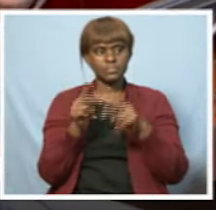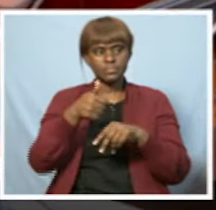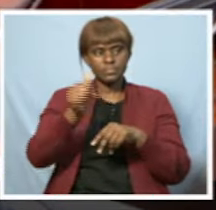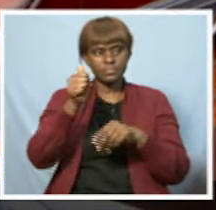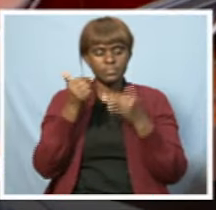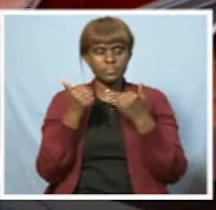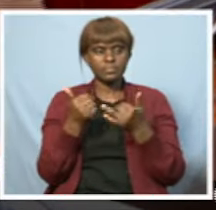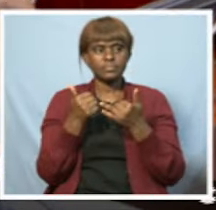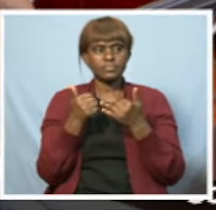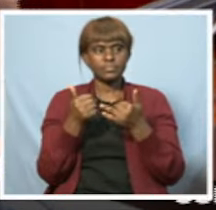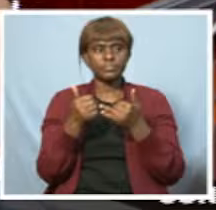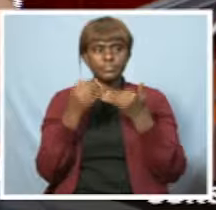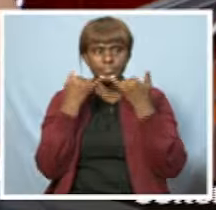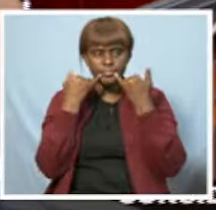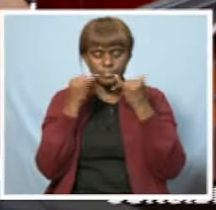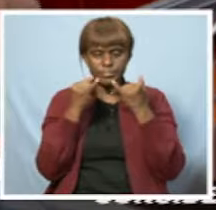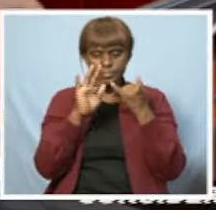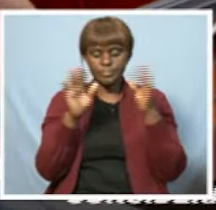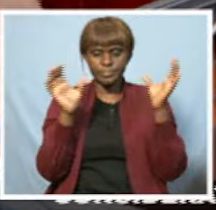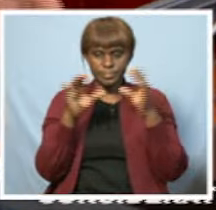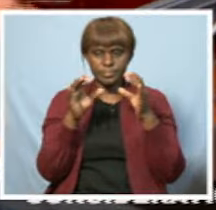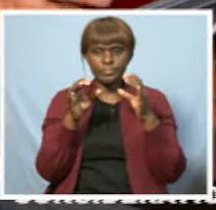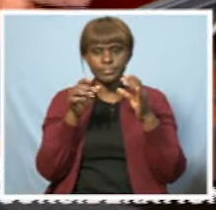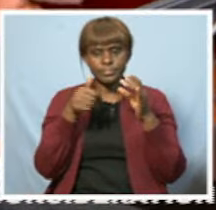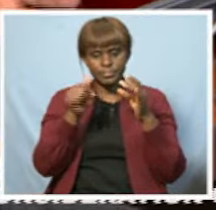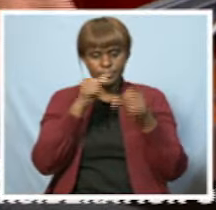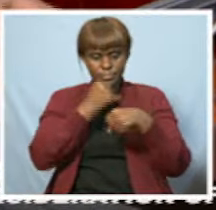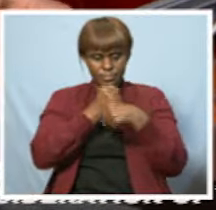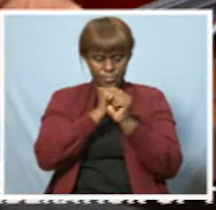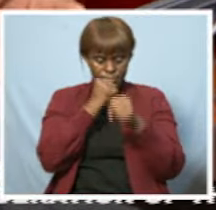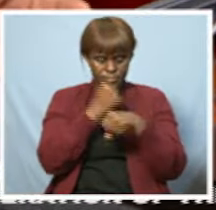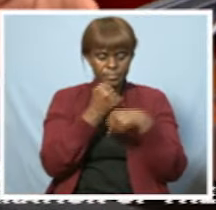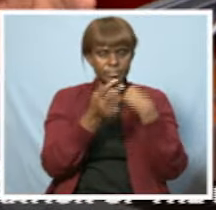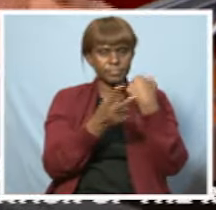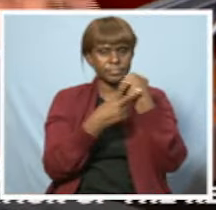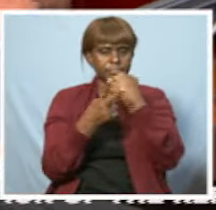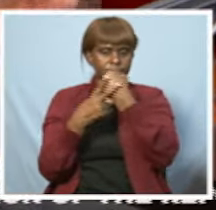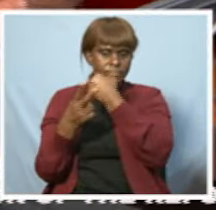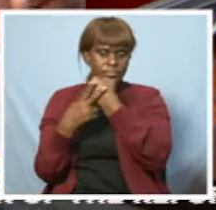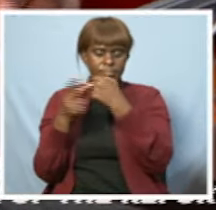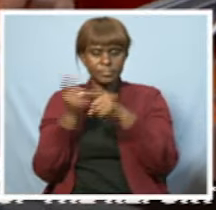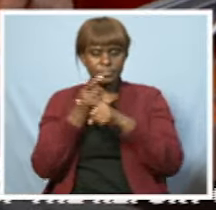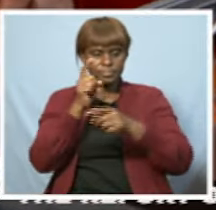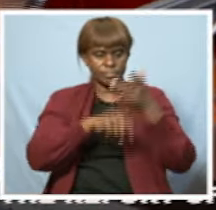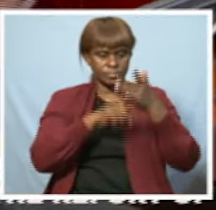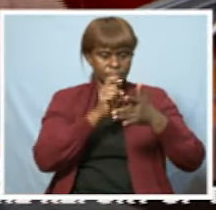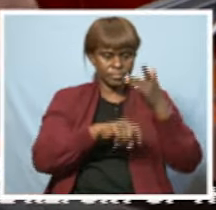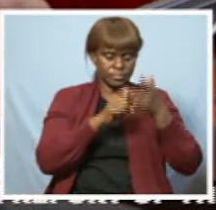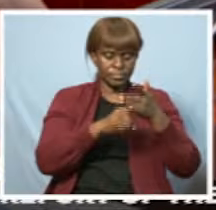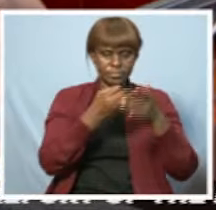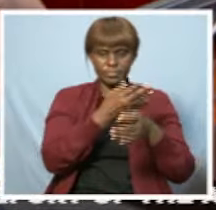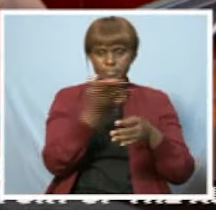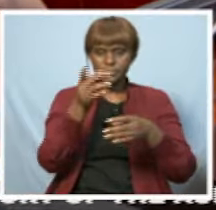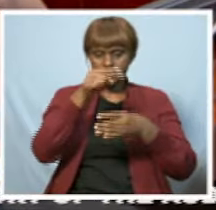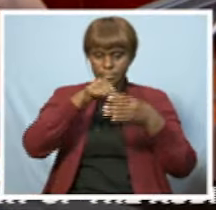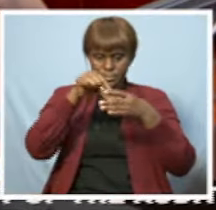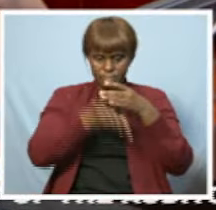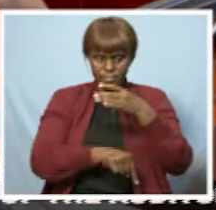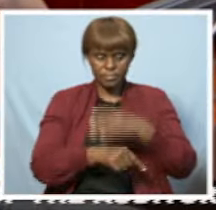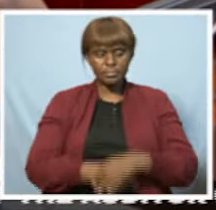you telling your committee that you actually made savings from the costs of drilling?